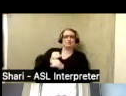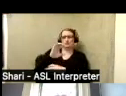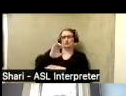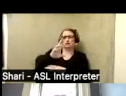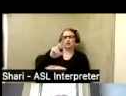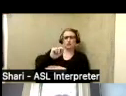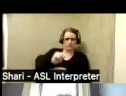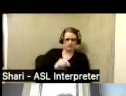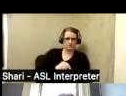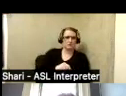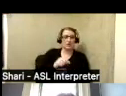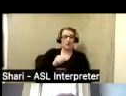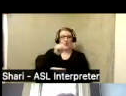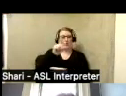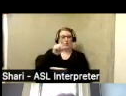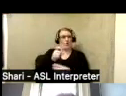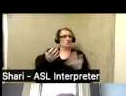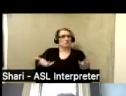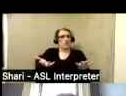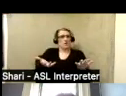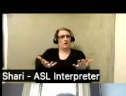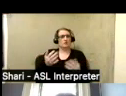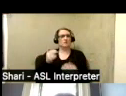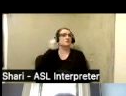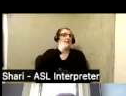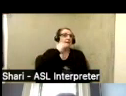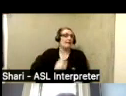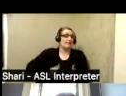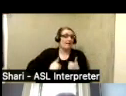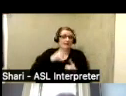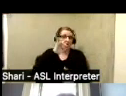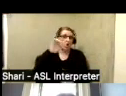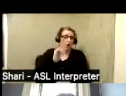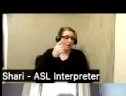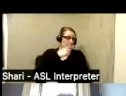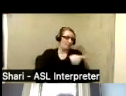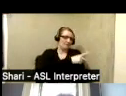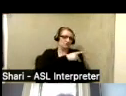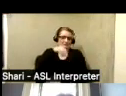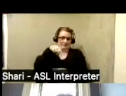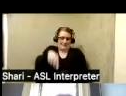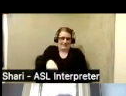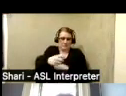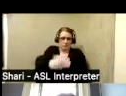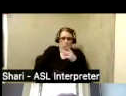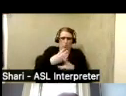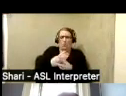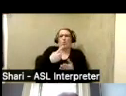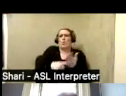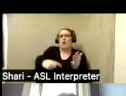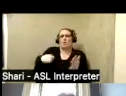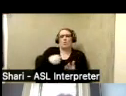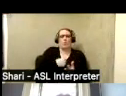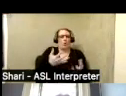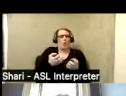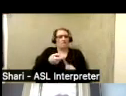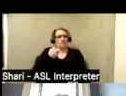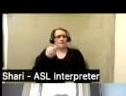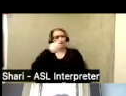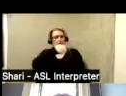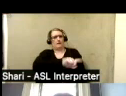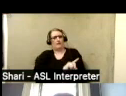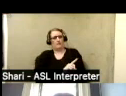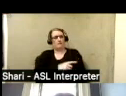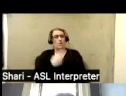the question remains, what does daily life actually look like for patients in this world? What should we ask of them?